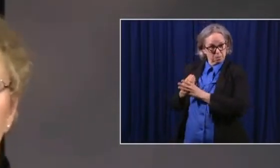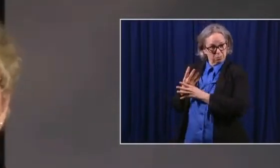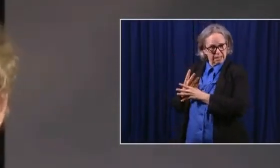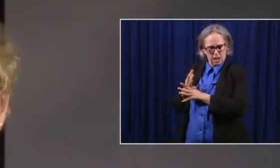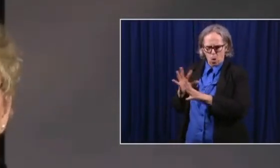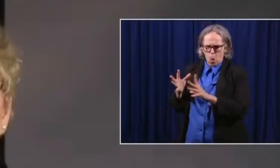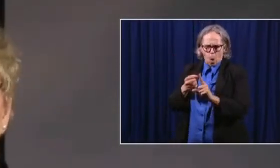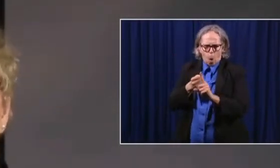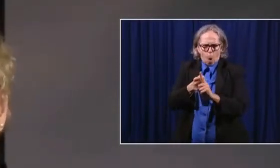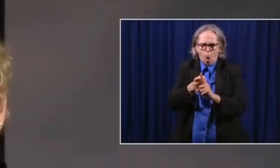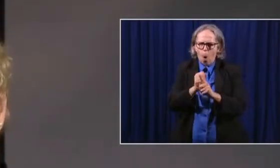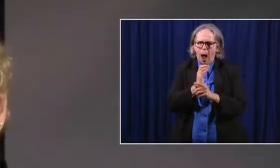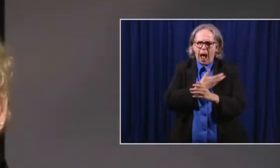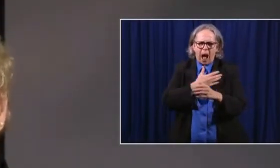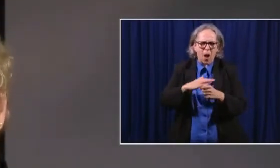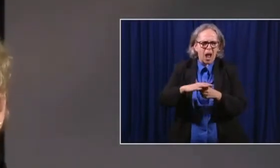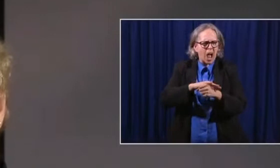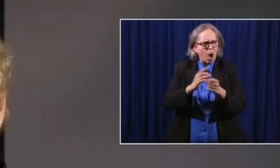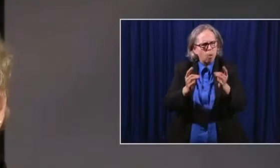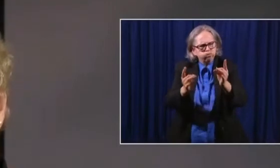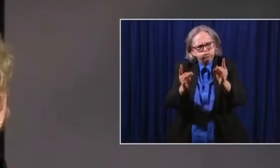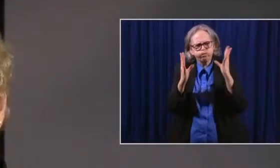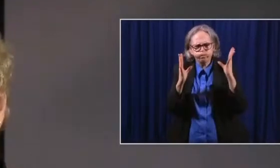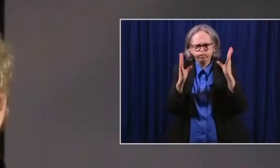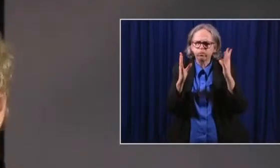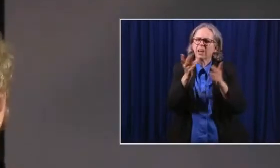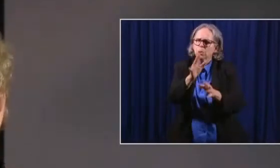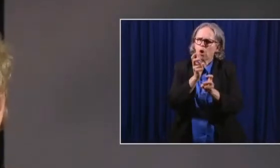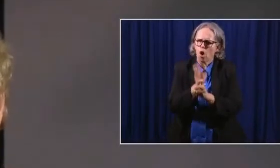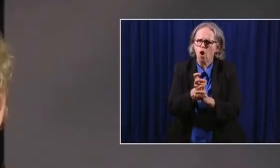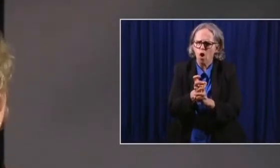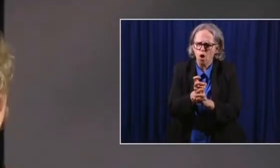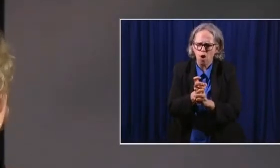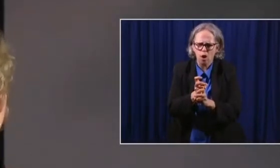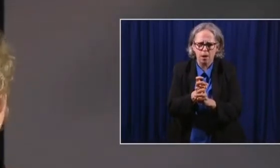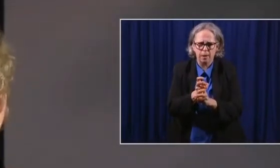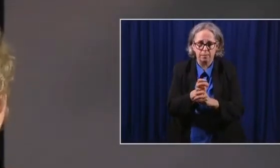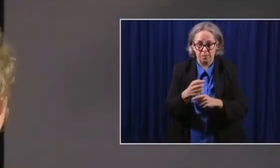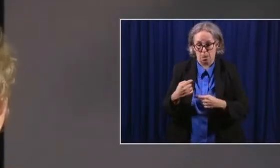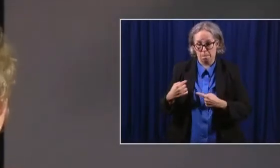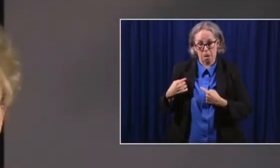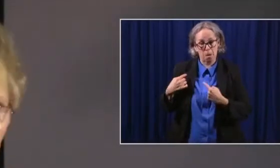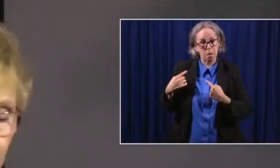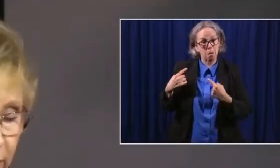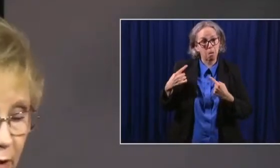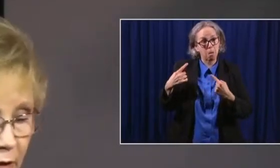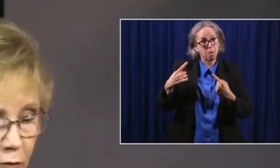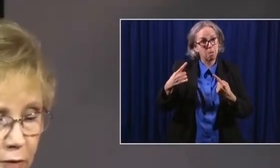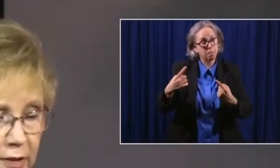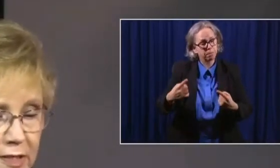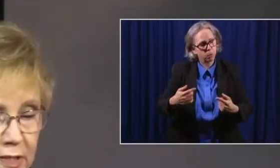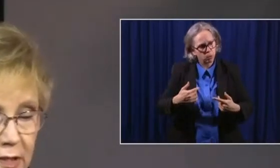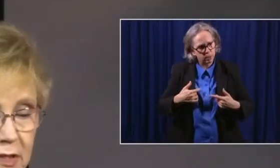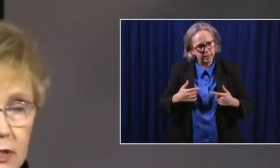of the United States, we have tested